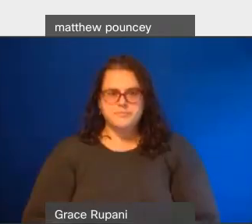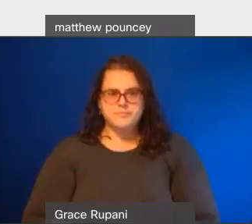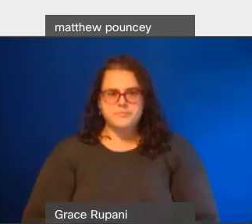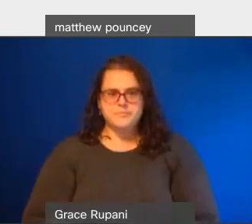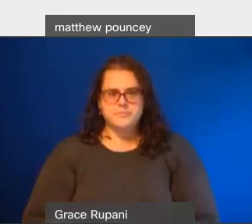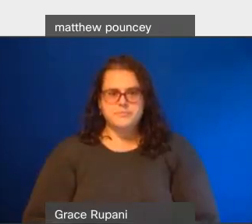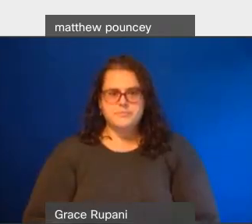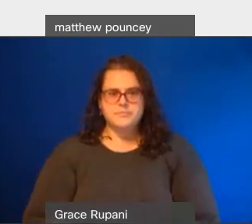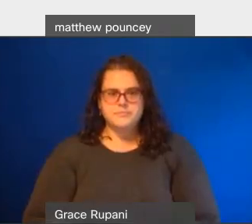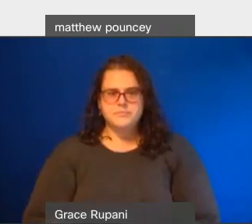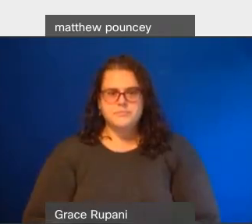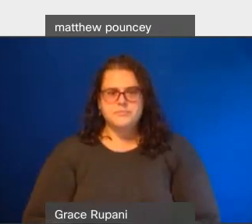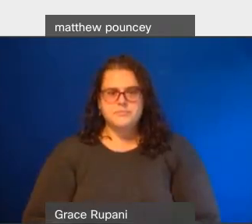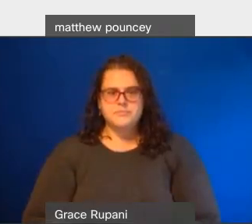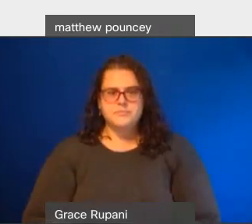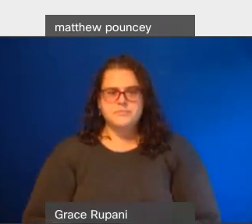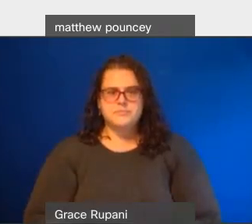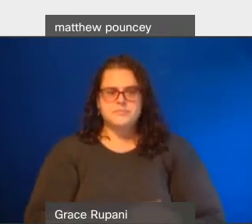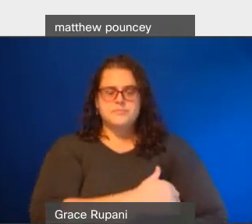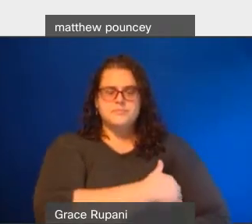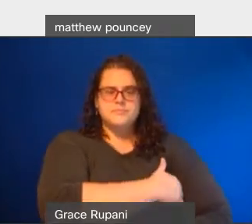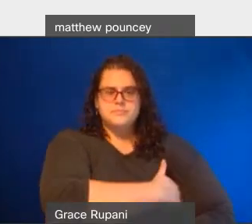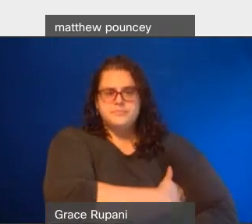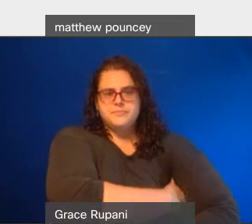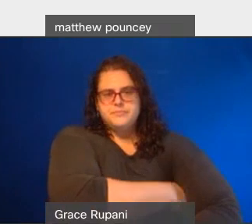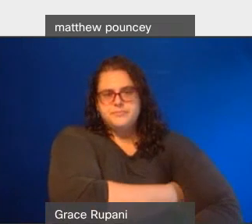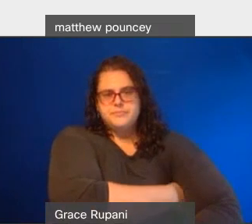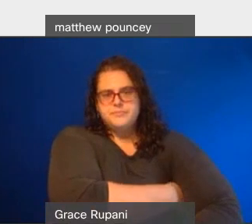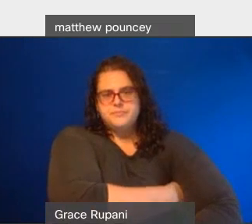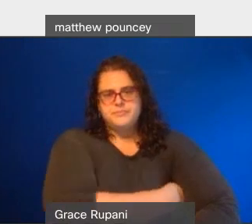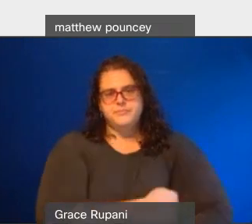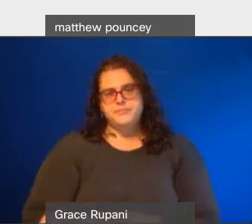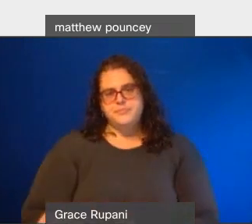Mars with the night apartment and stuff. So can I call you like?